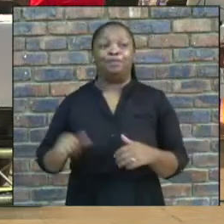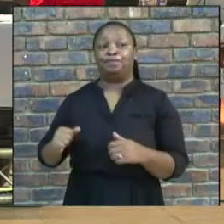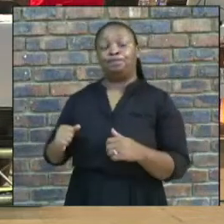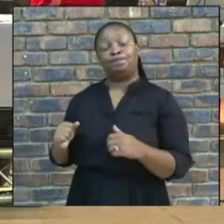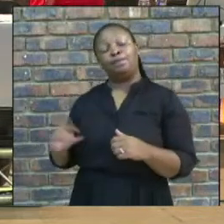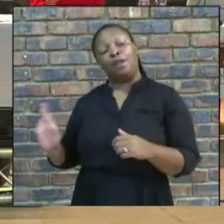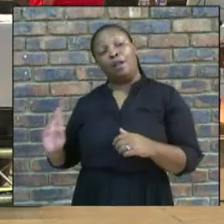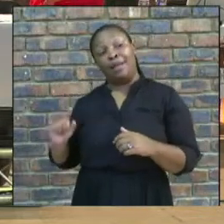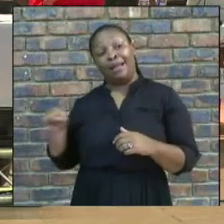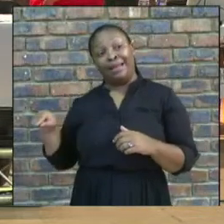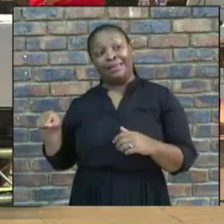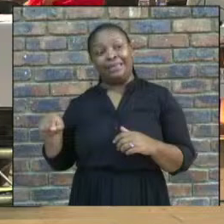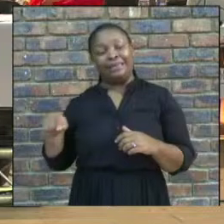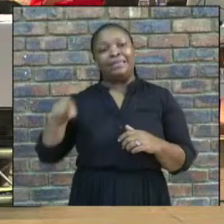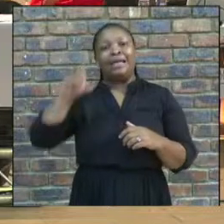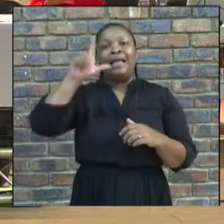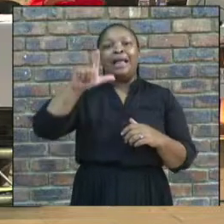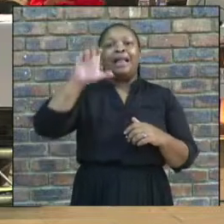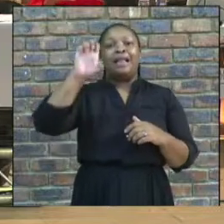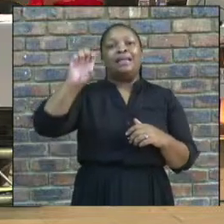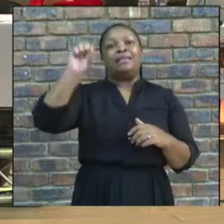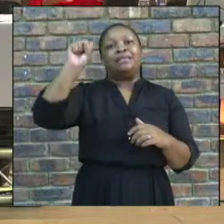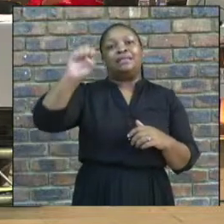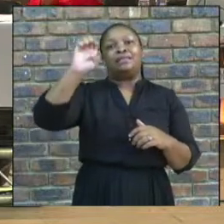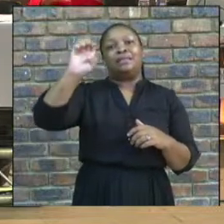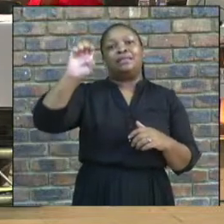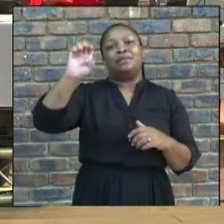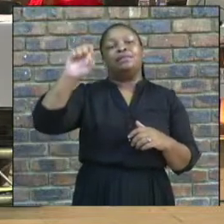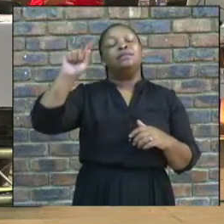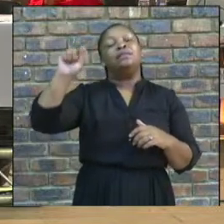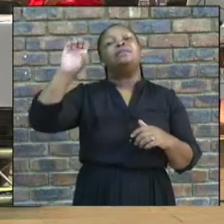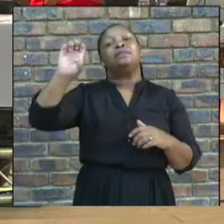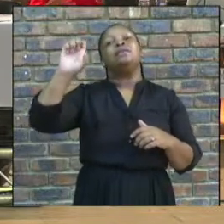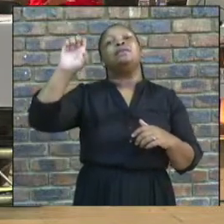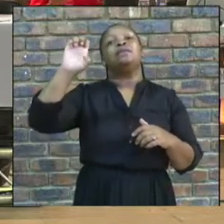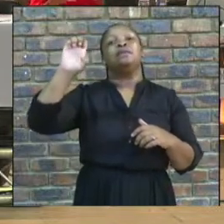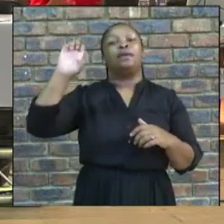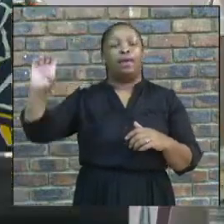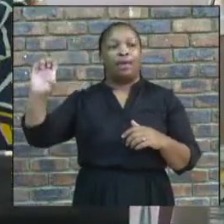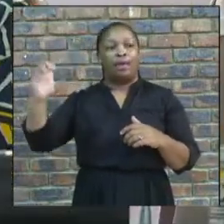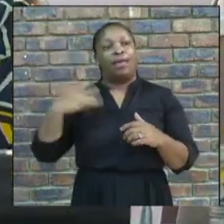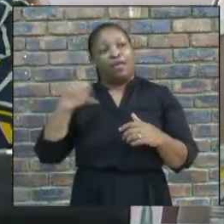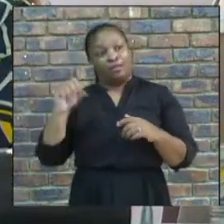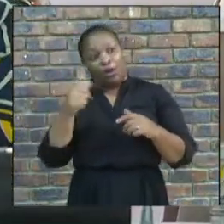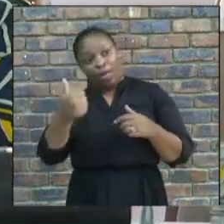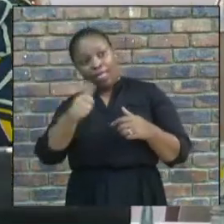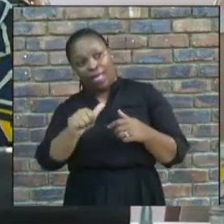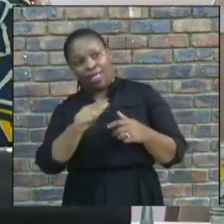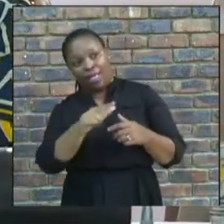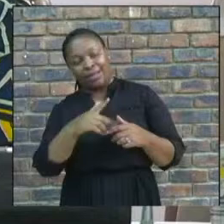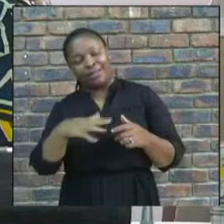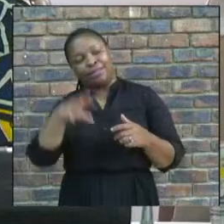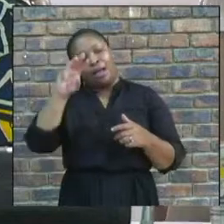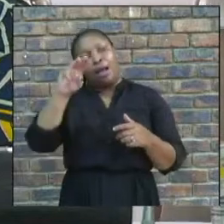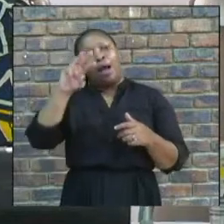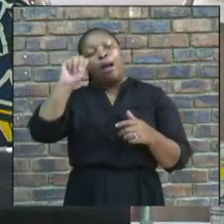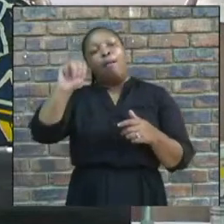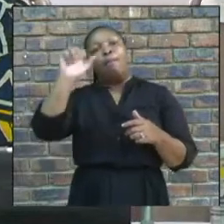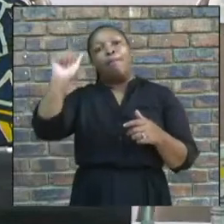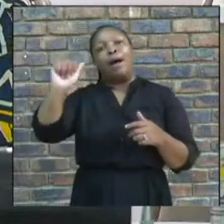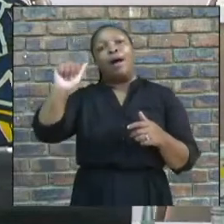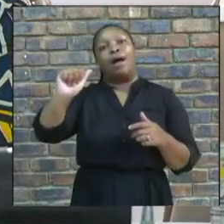is Member Litsie. She's a member of the Portfolio Committee. Member Malobani,